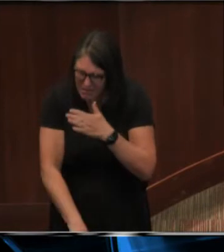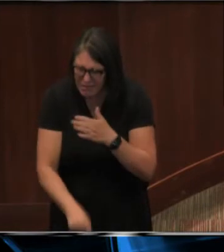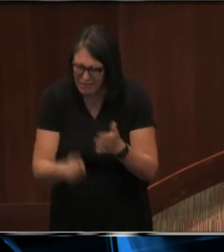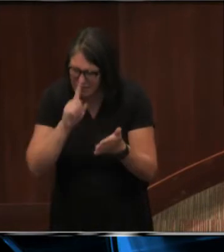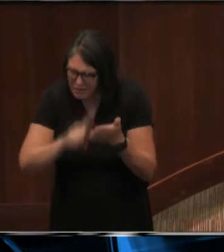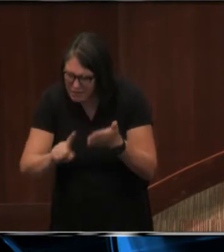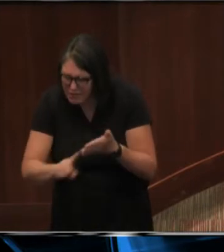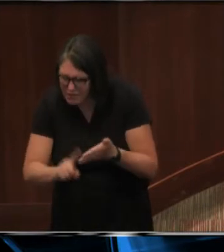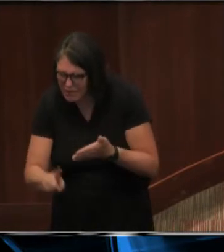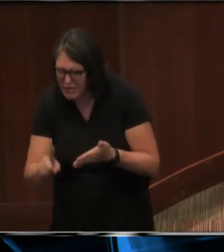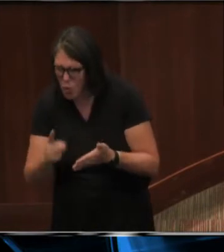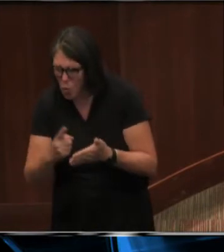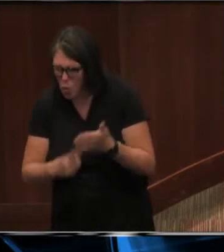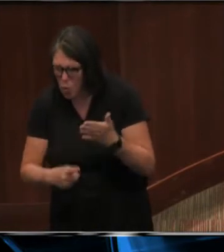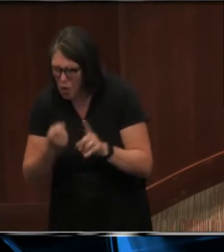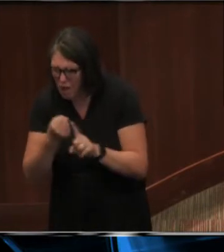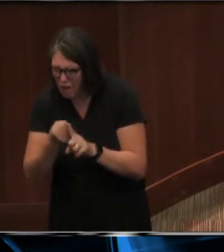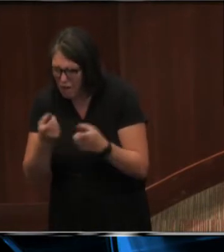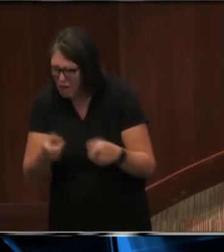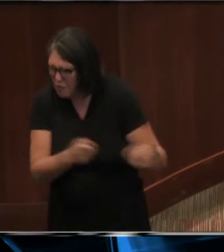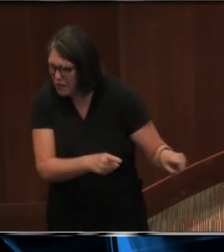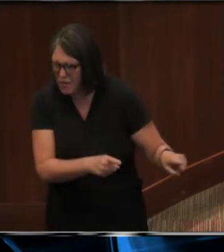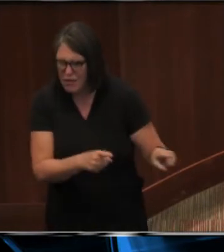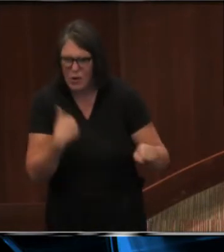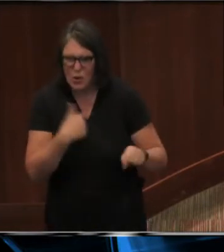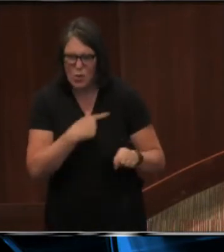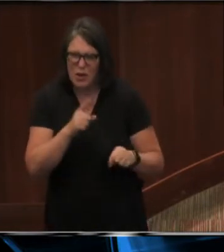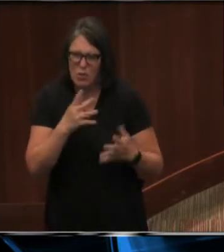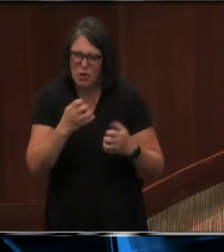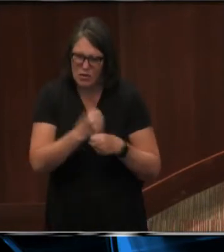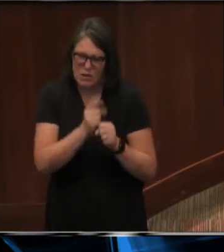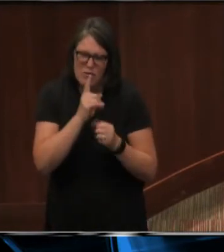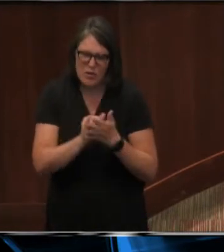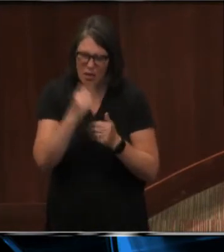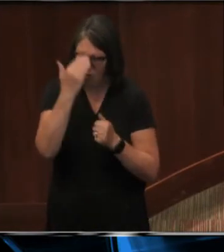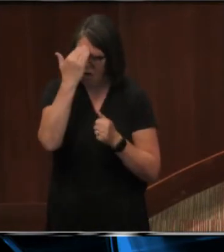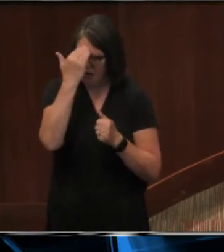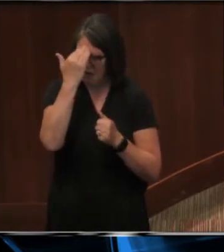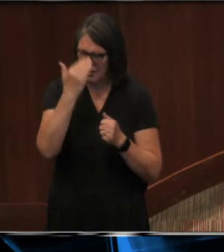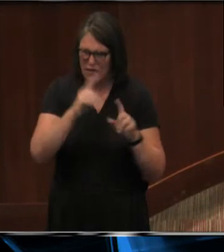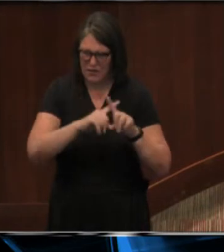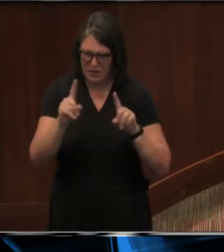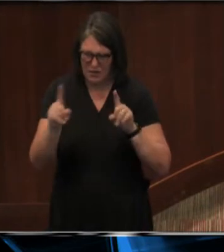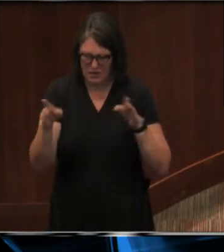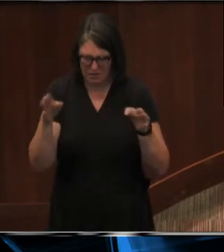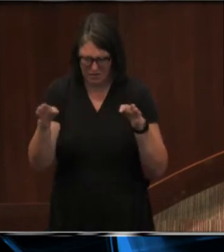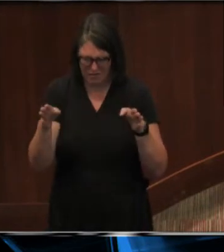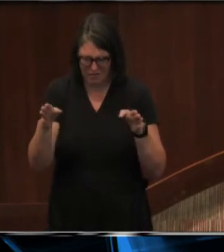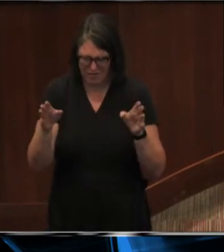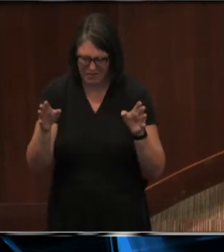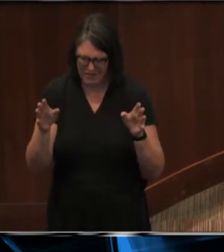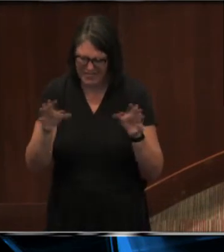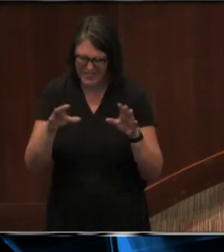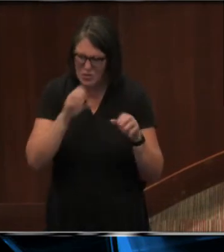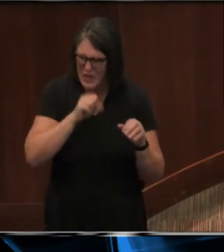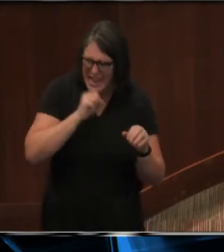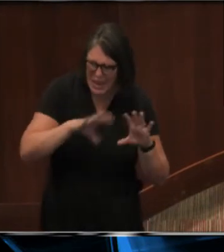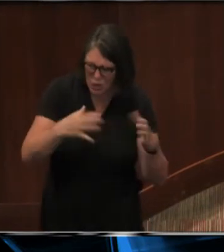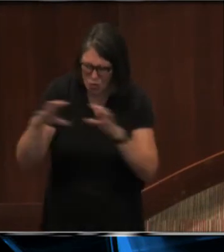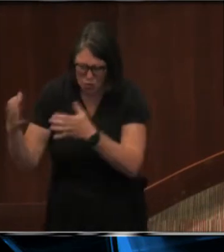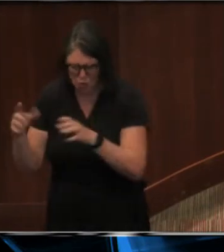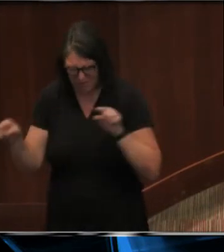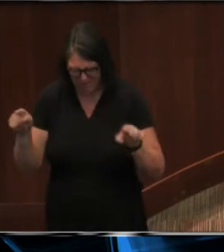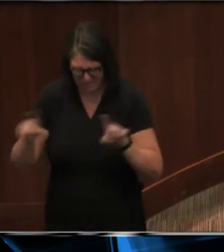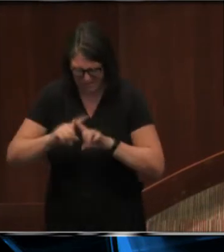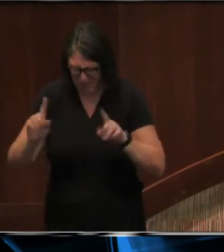are and making sure that we're cognizant of some of those differences within that population. But we'd be happy to share that